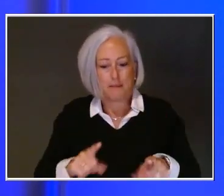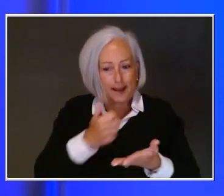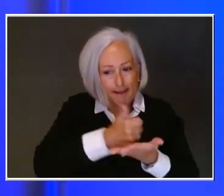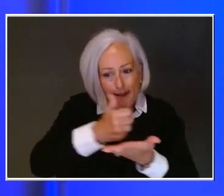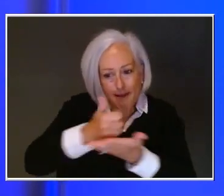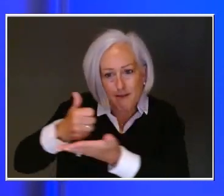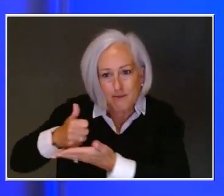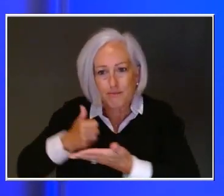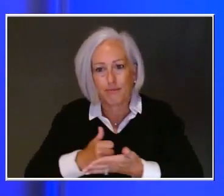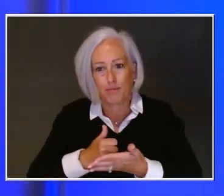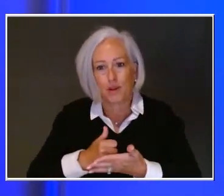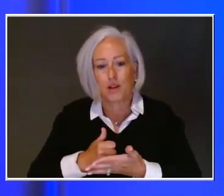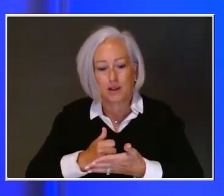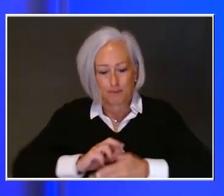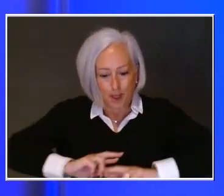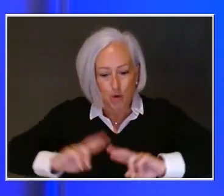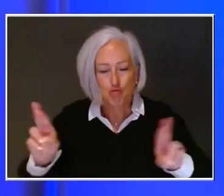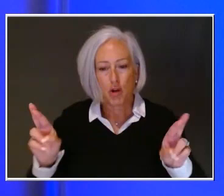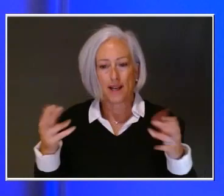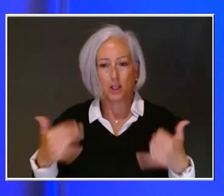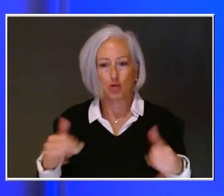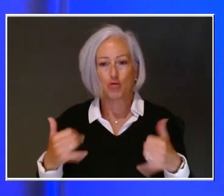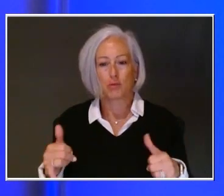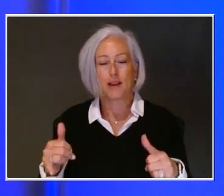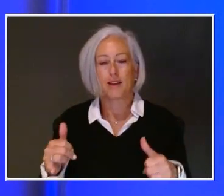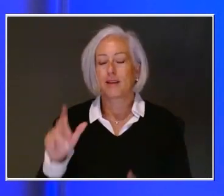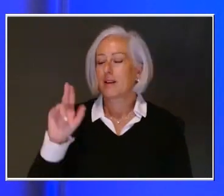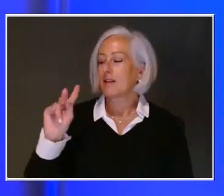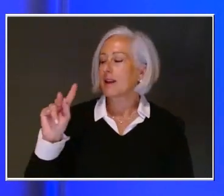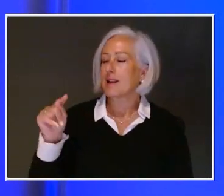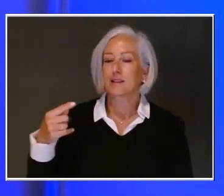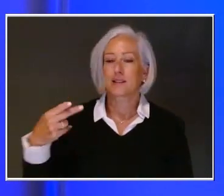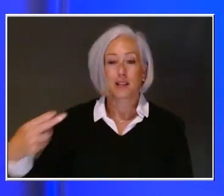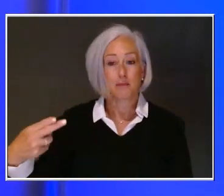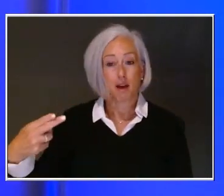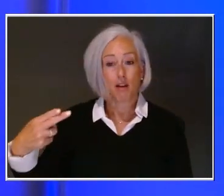we have within Kansas Team Health, we have